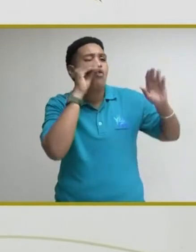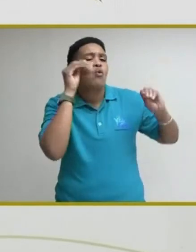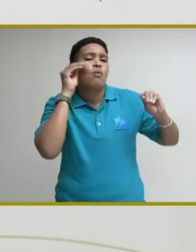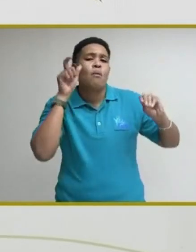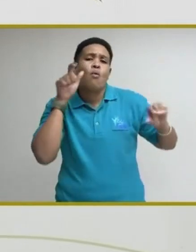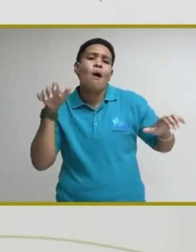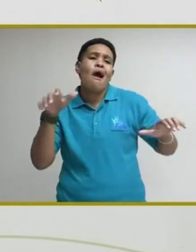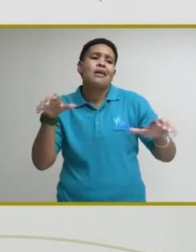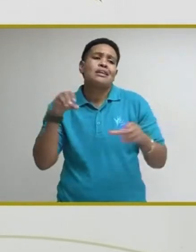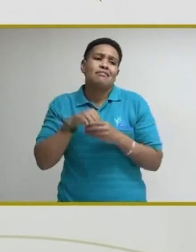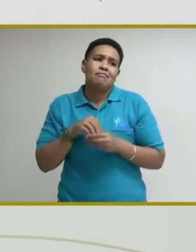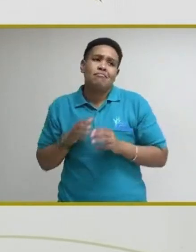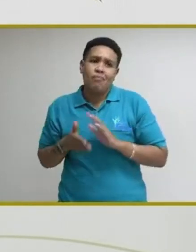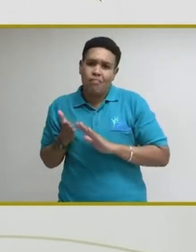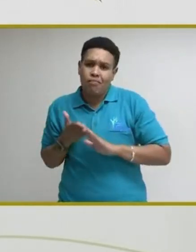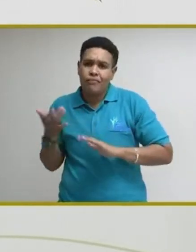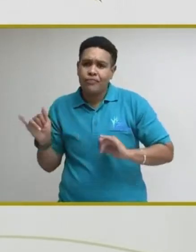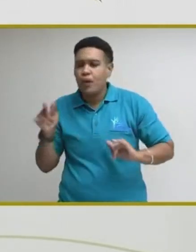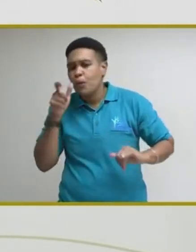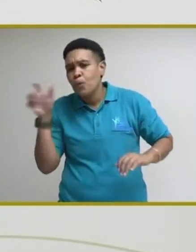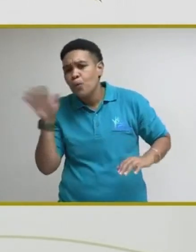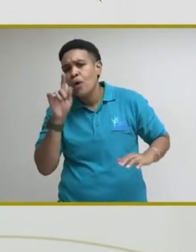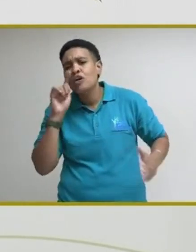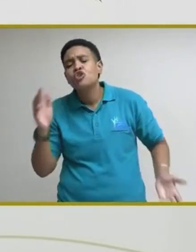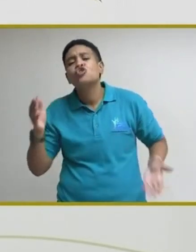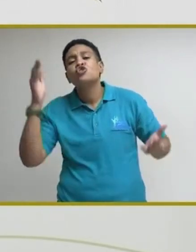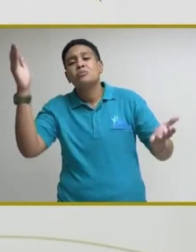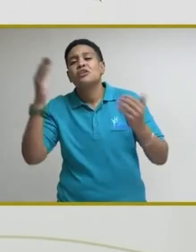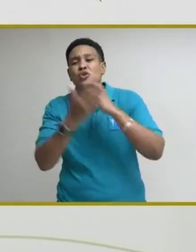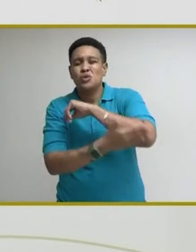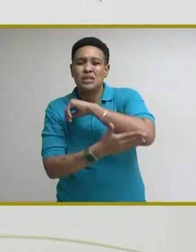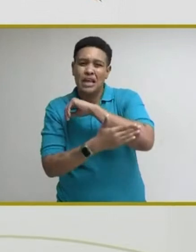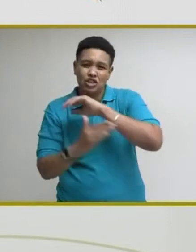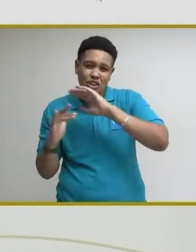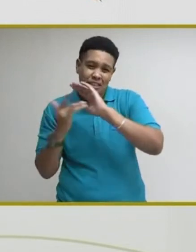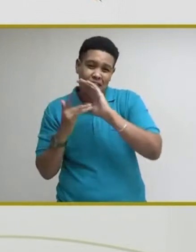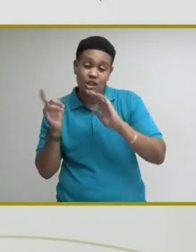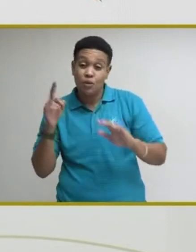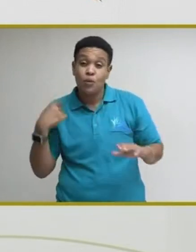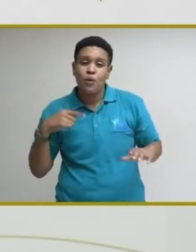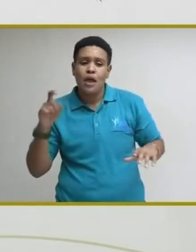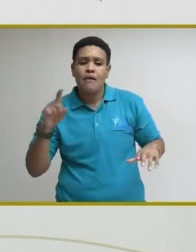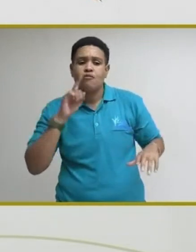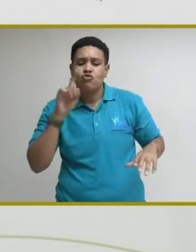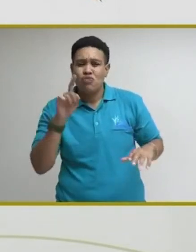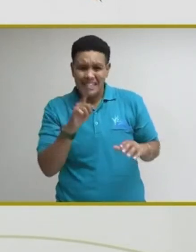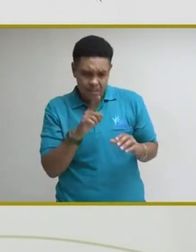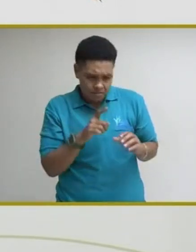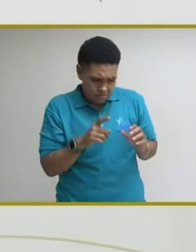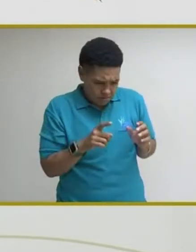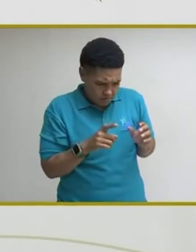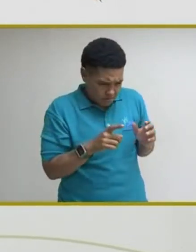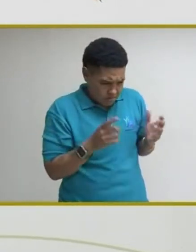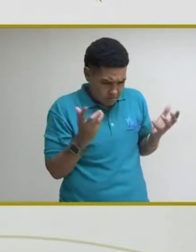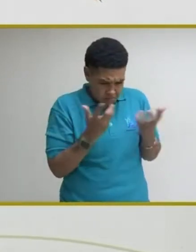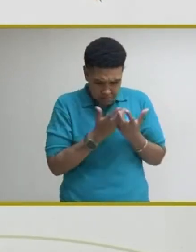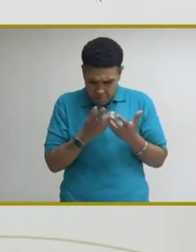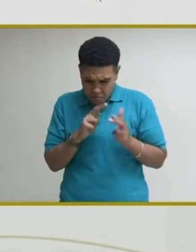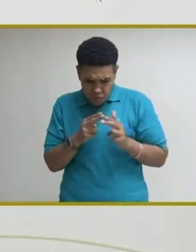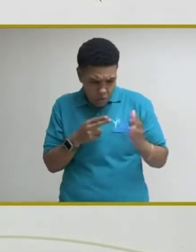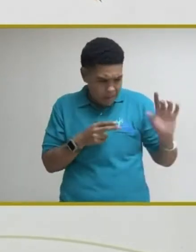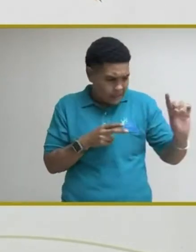submission to the National Center, where we have to reconcile those with what we have on